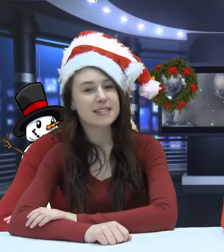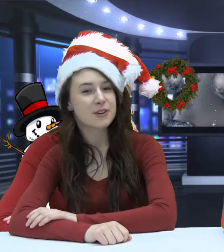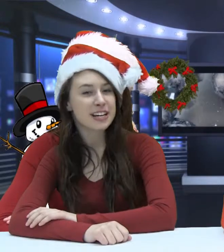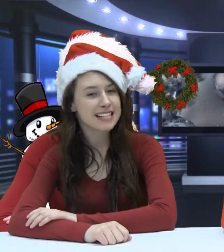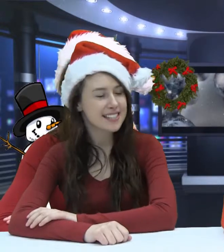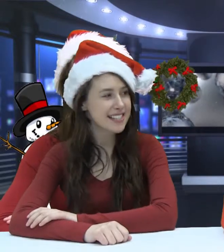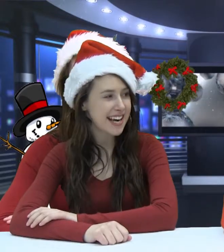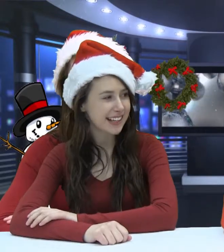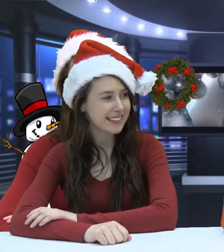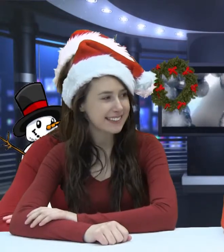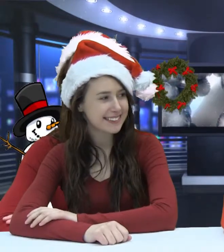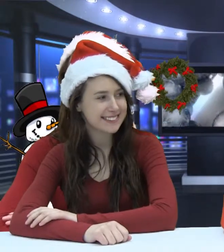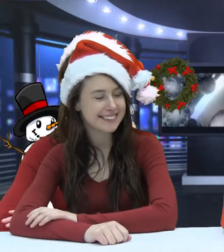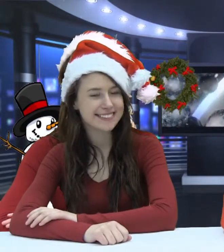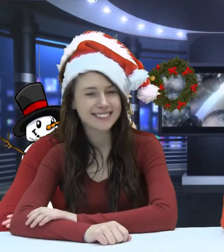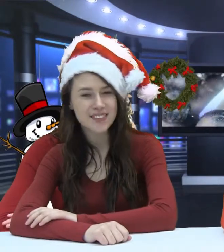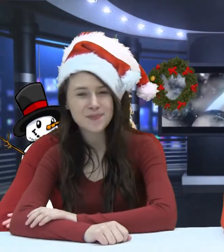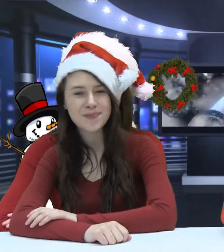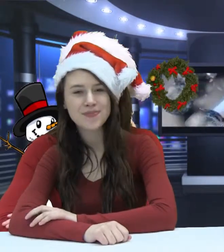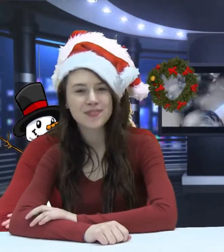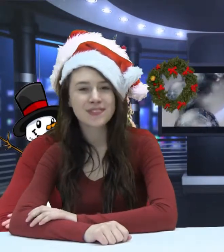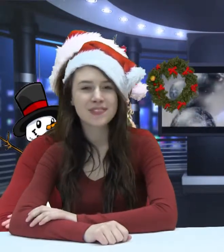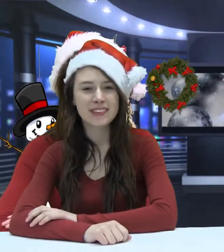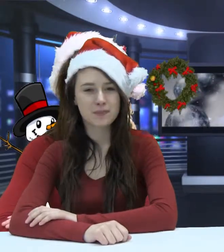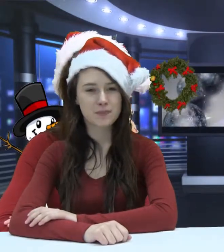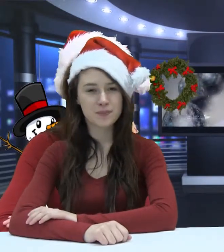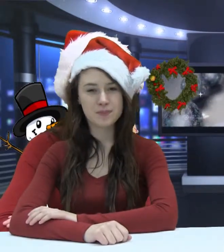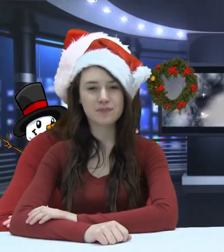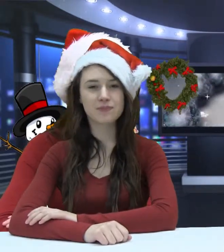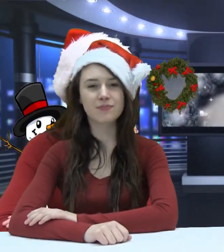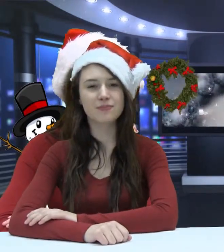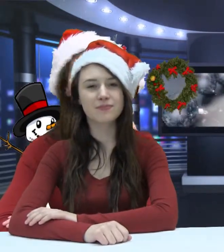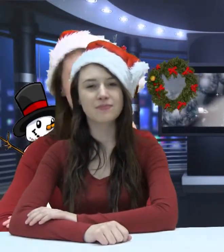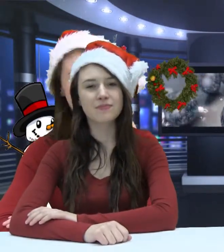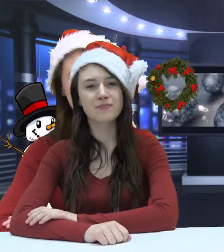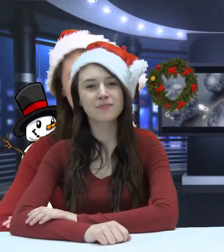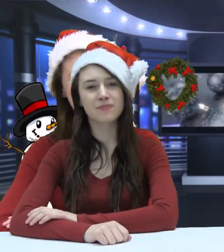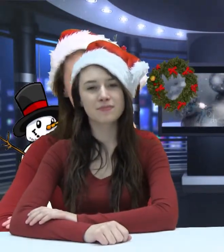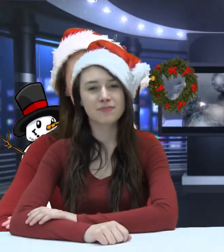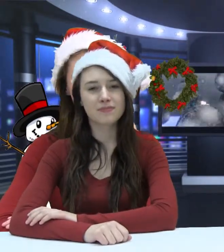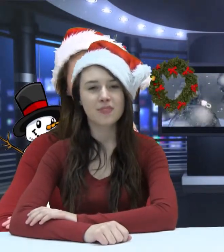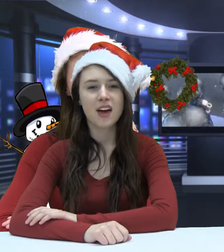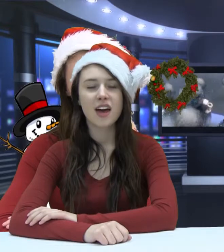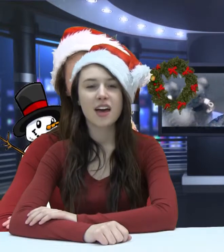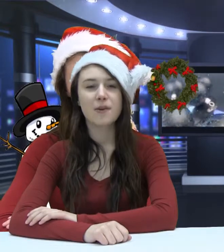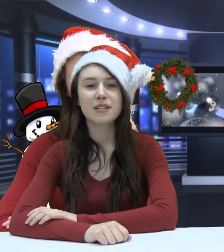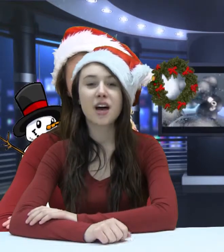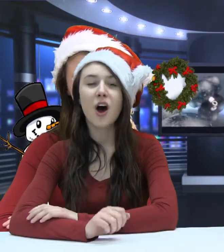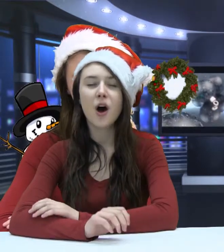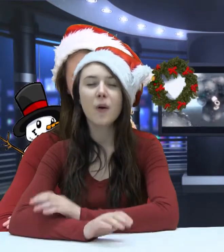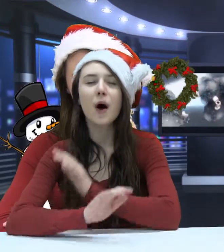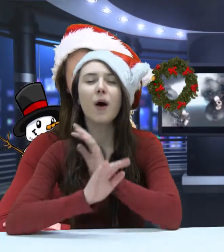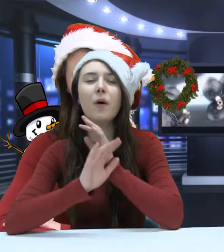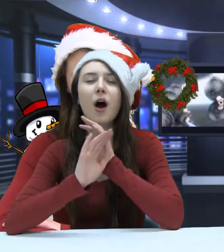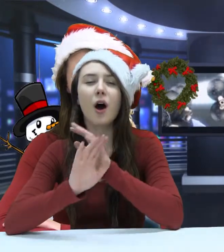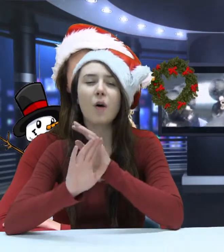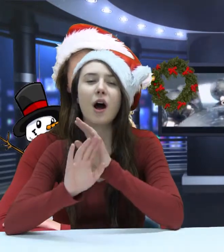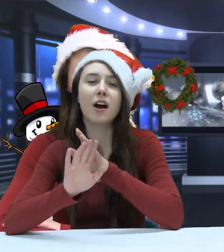students, some good answers there. For sure. We have a second selection from our winter concert coming up next. It was